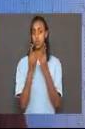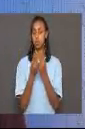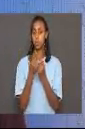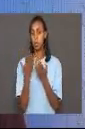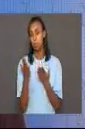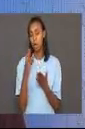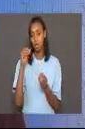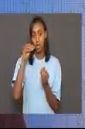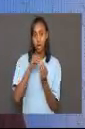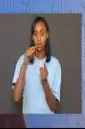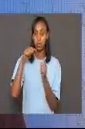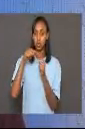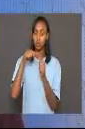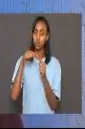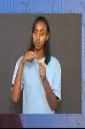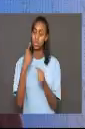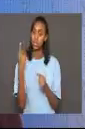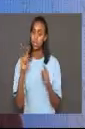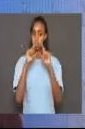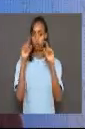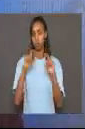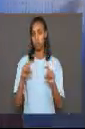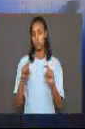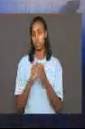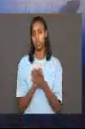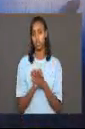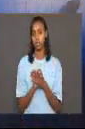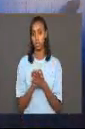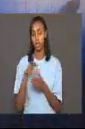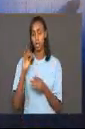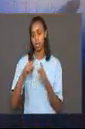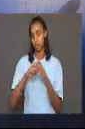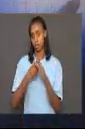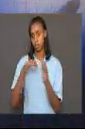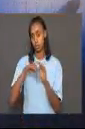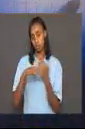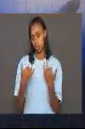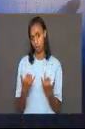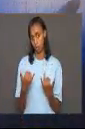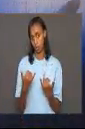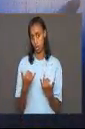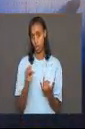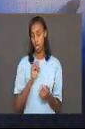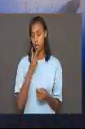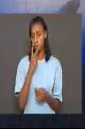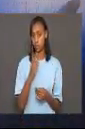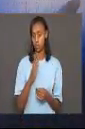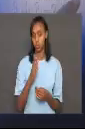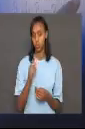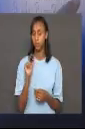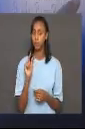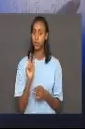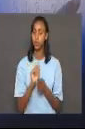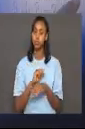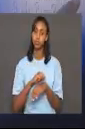group might add to each passage. Get started on this now, and I will see